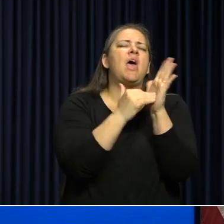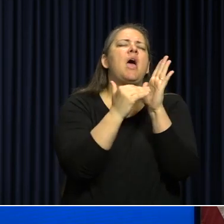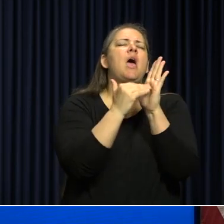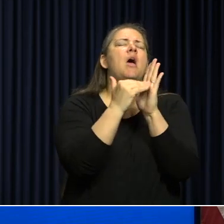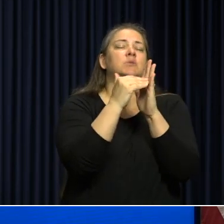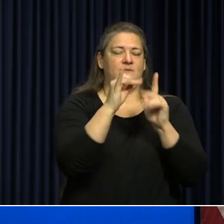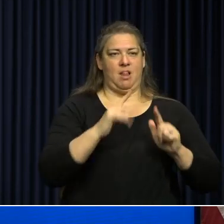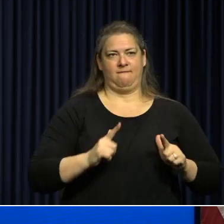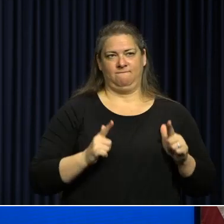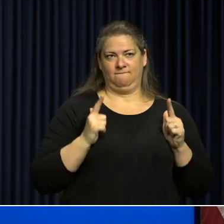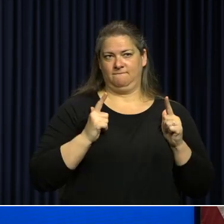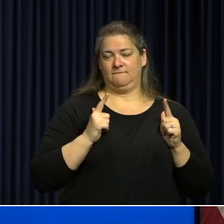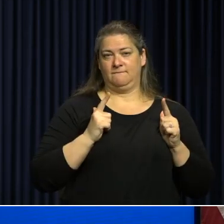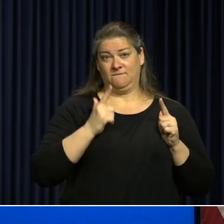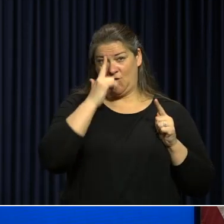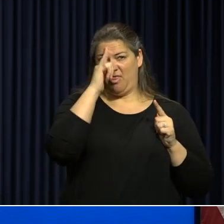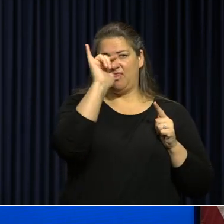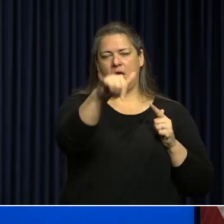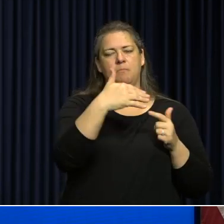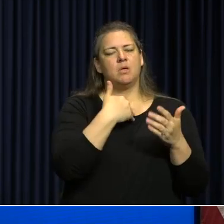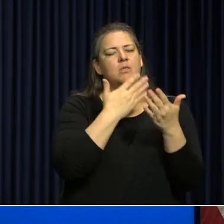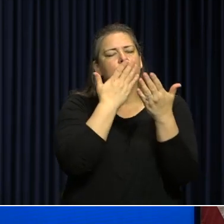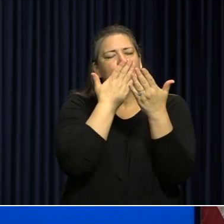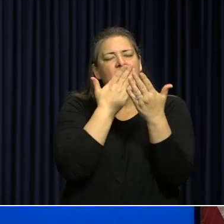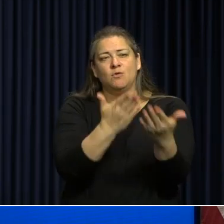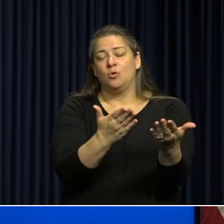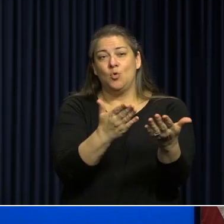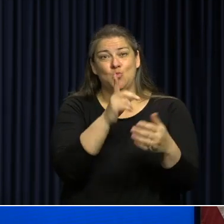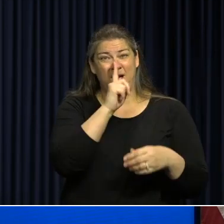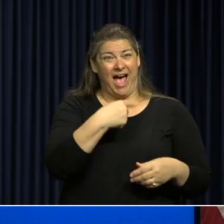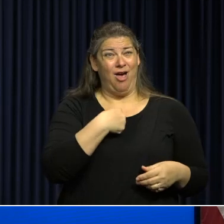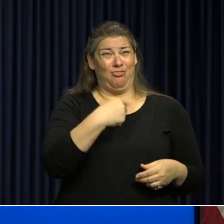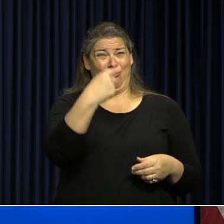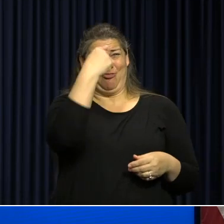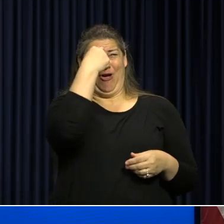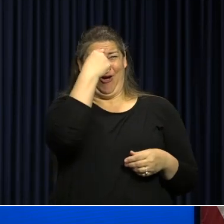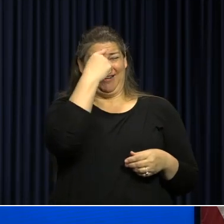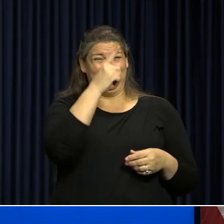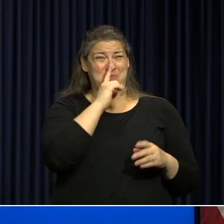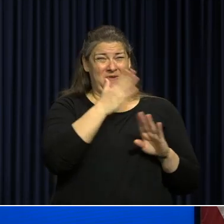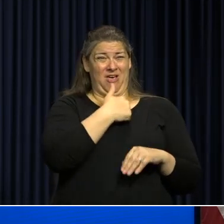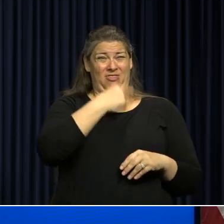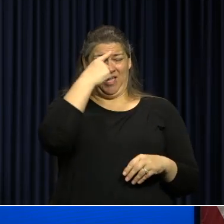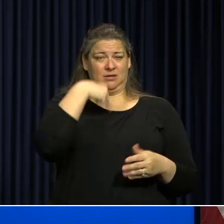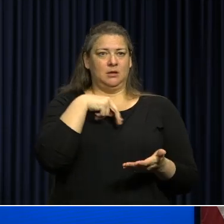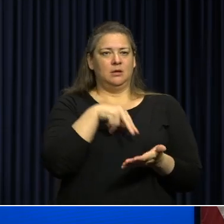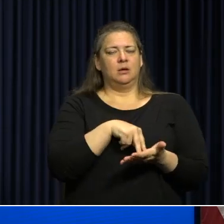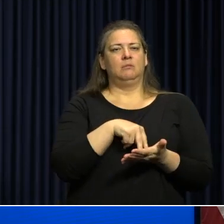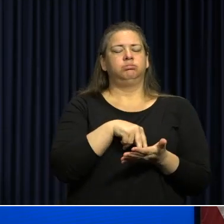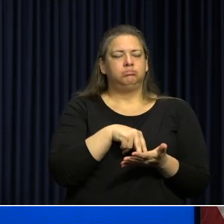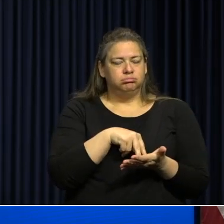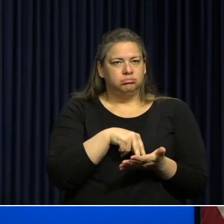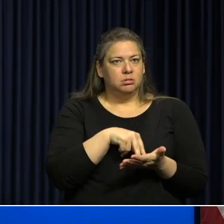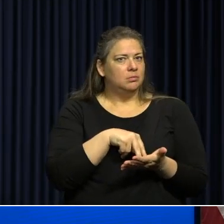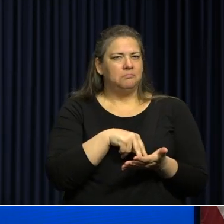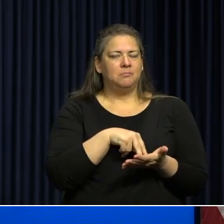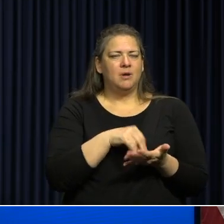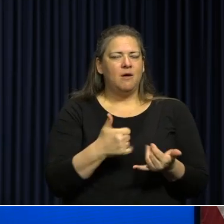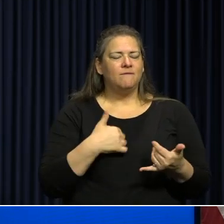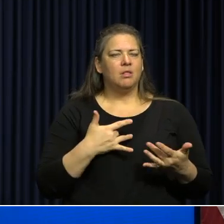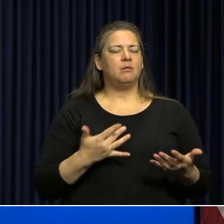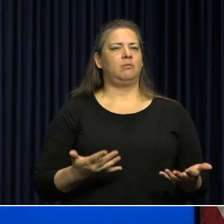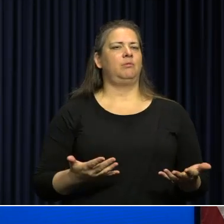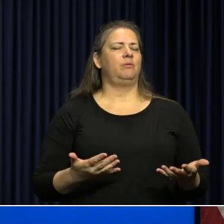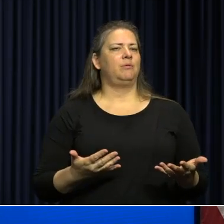and for that I am really grateful. I would have thought that I would have been standing here in a different place. And I'm hopeful about